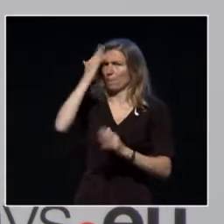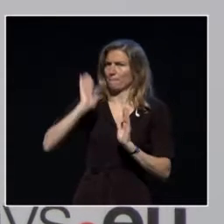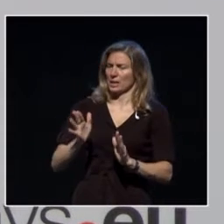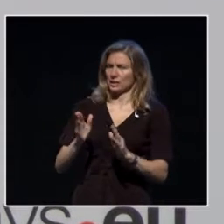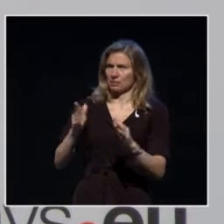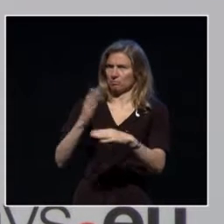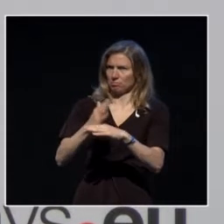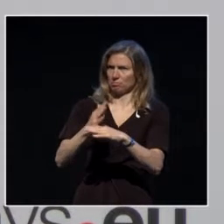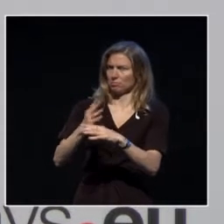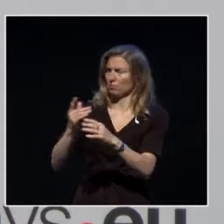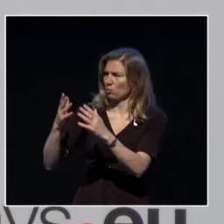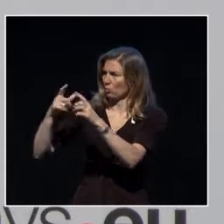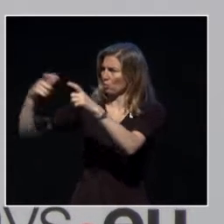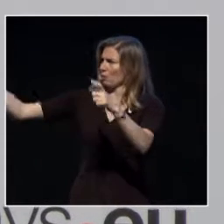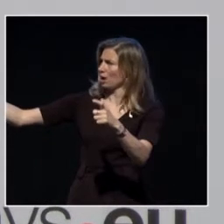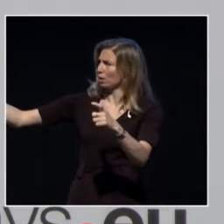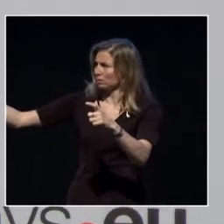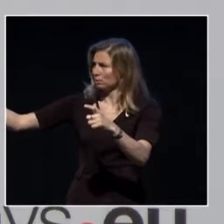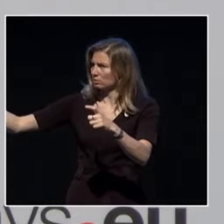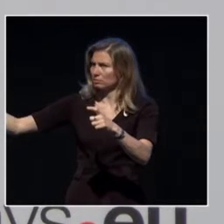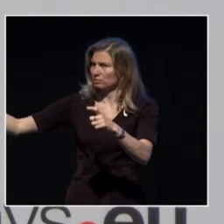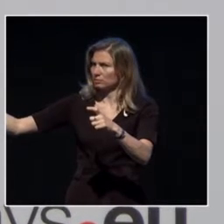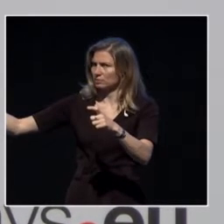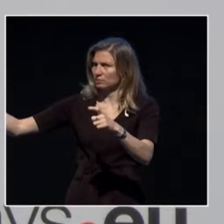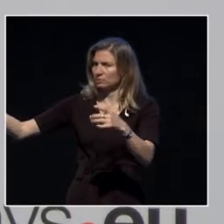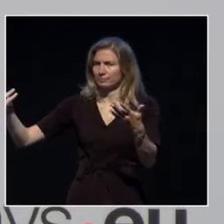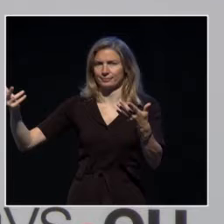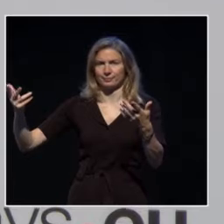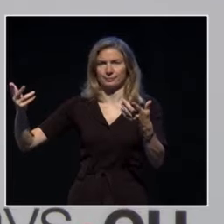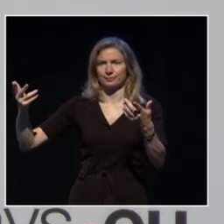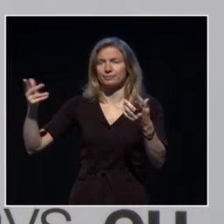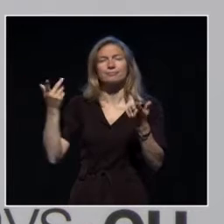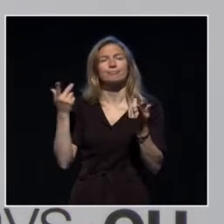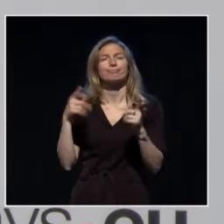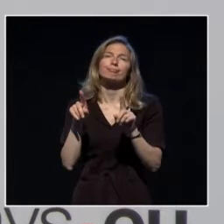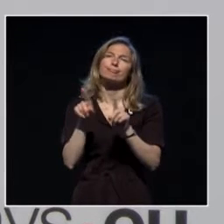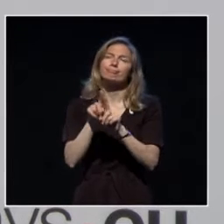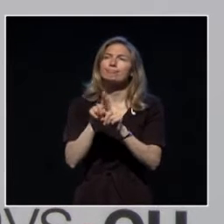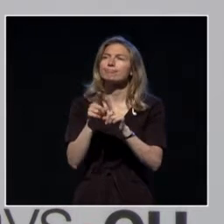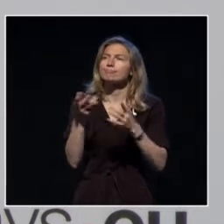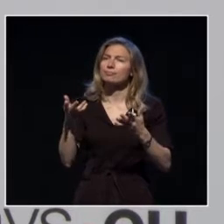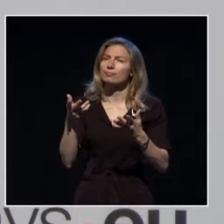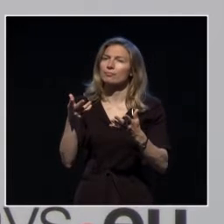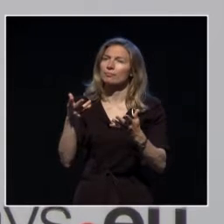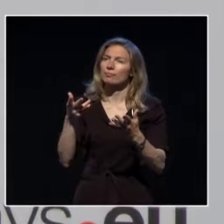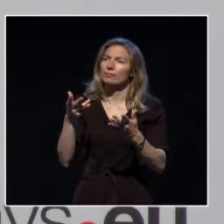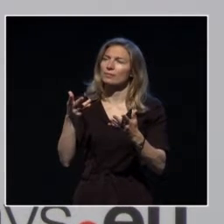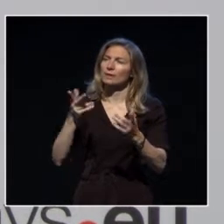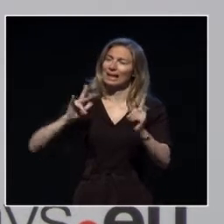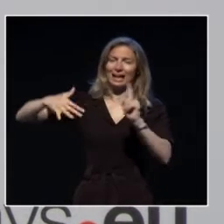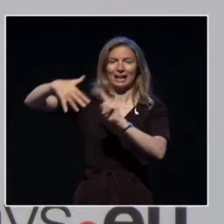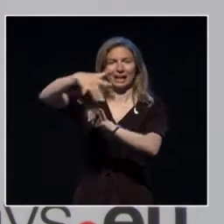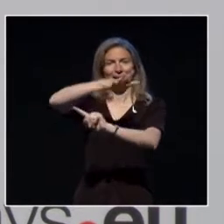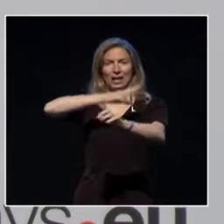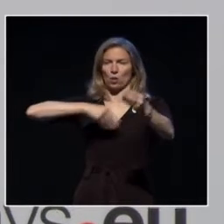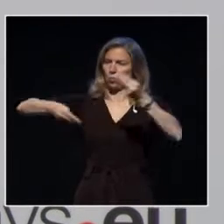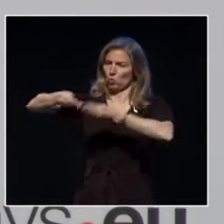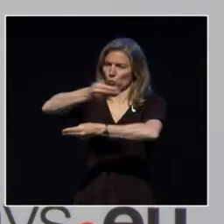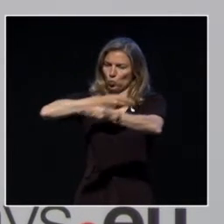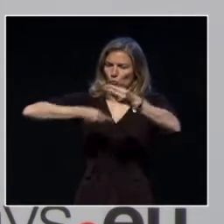we have is a kind of ecosystem, if you want to call it that, where there is a